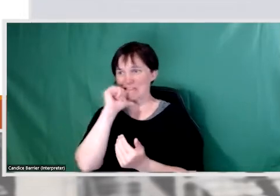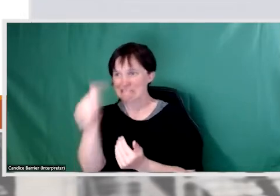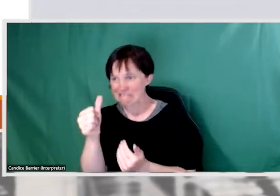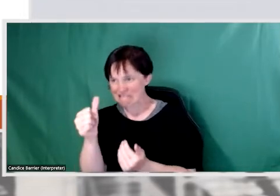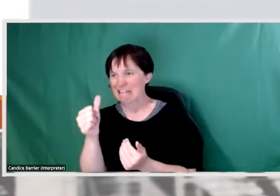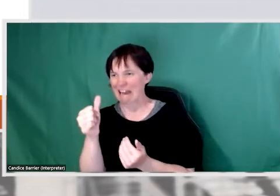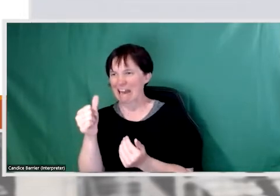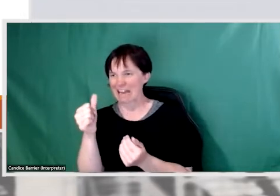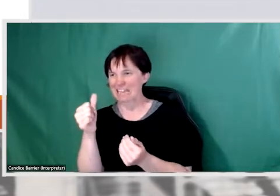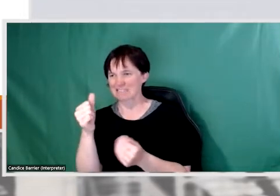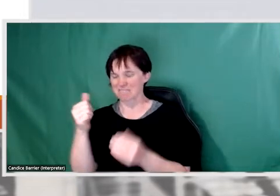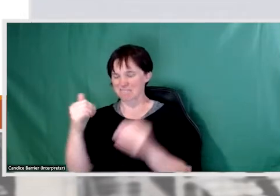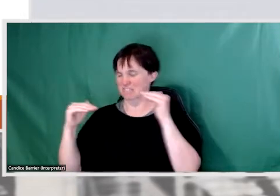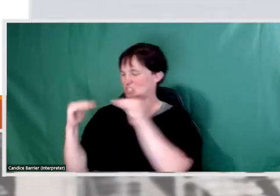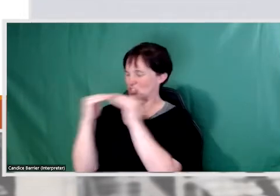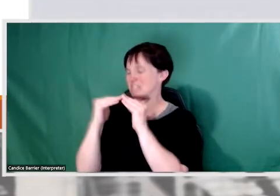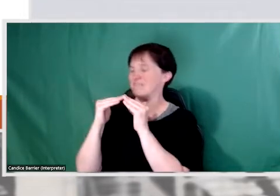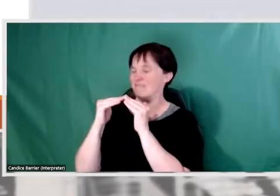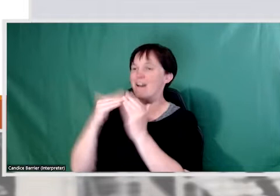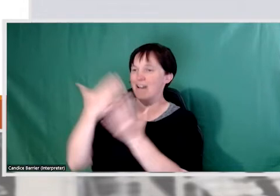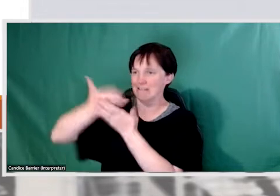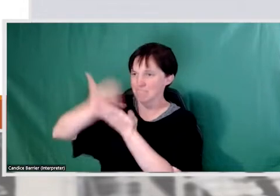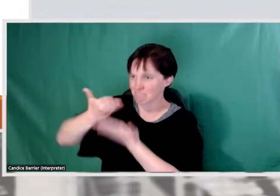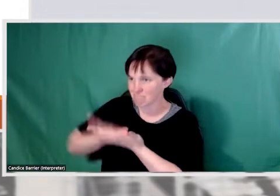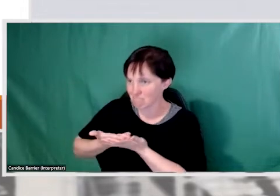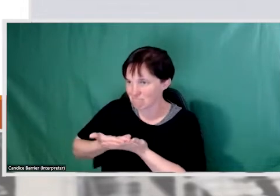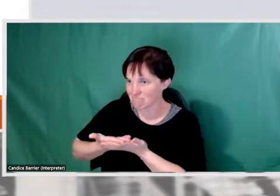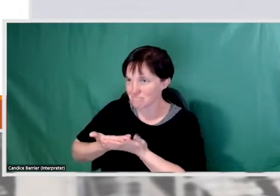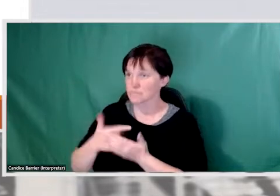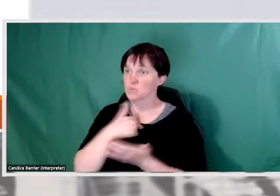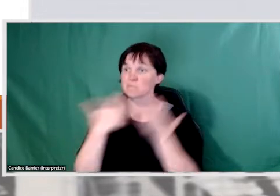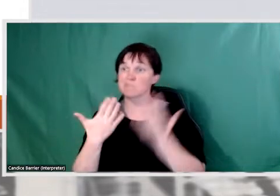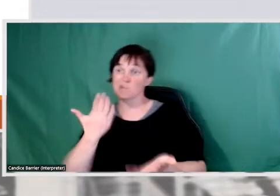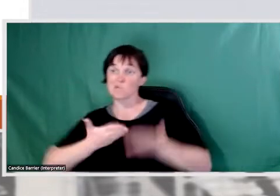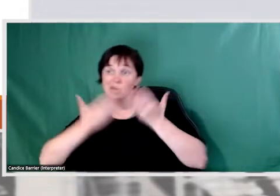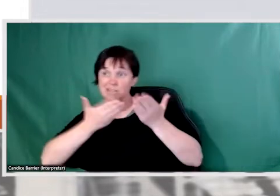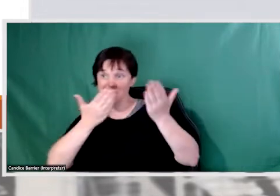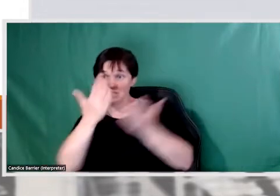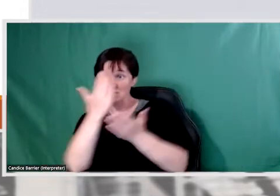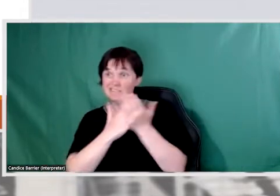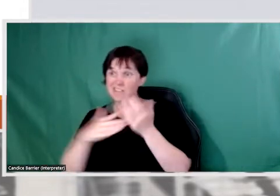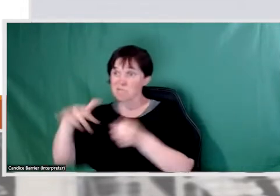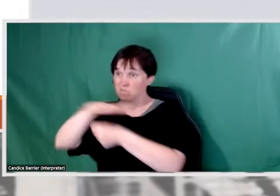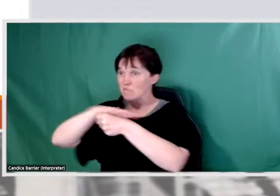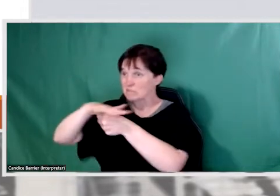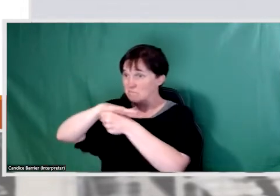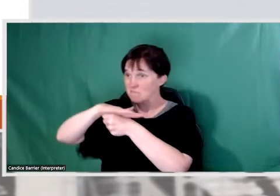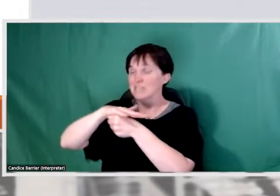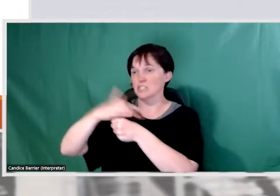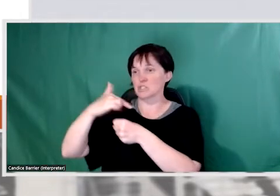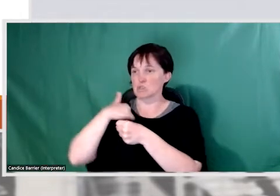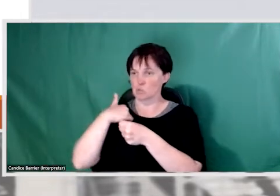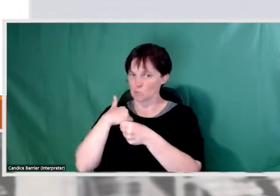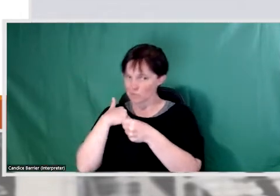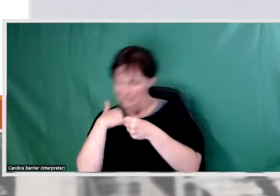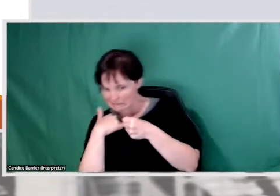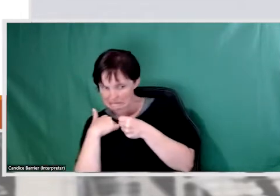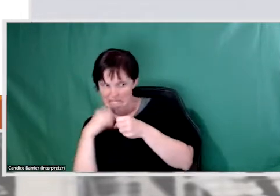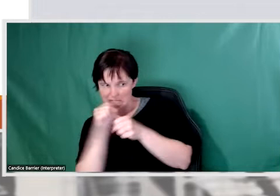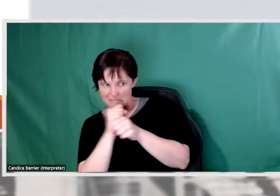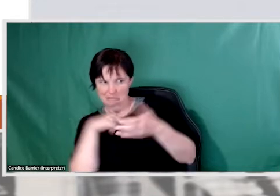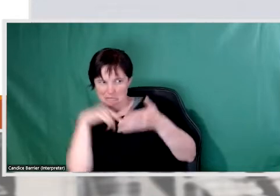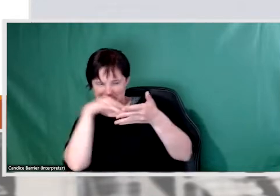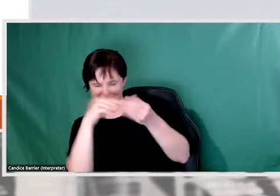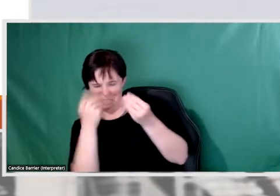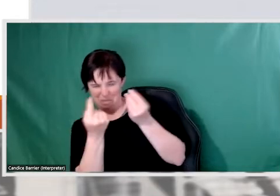to justify the need. We might recommend in some of those cases that we take a step and say, can we study this a little bit further before